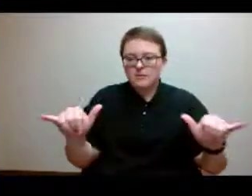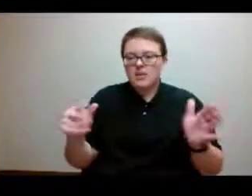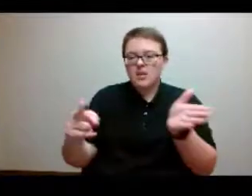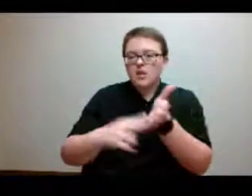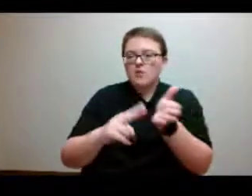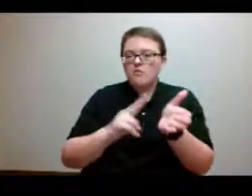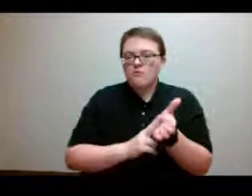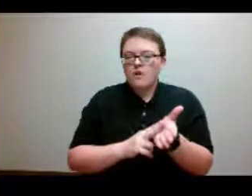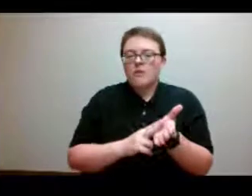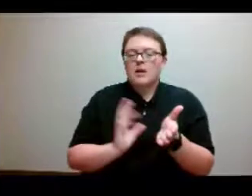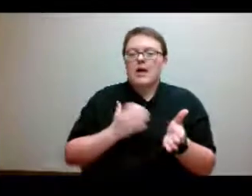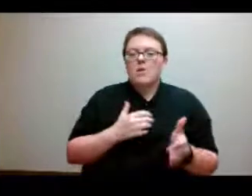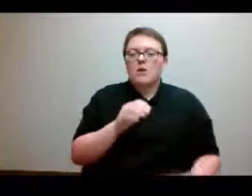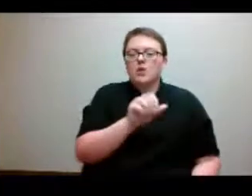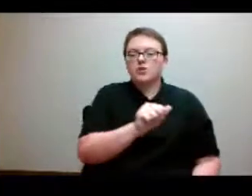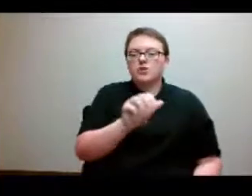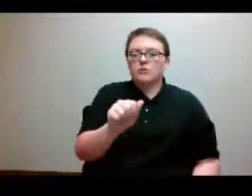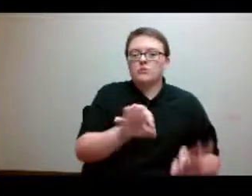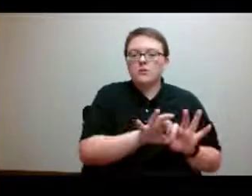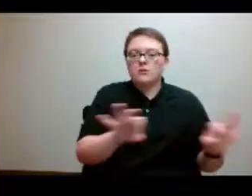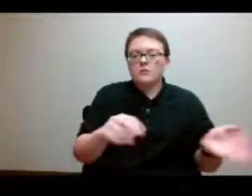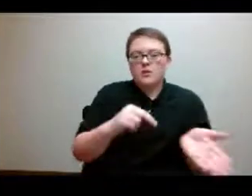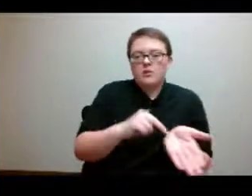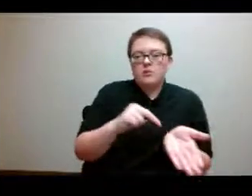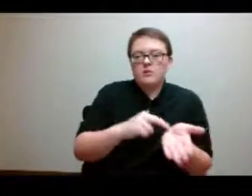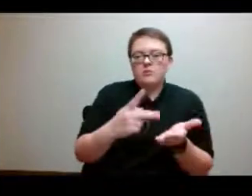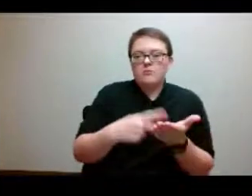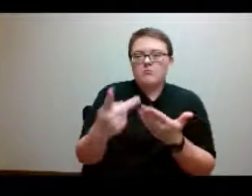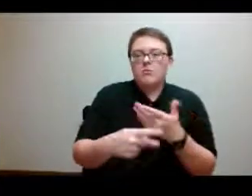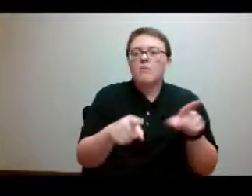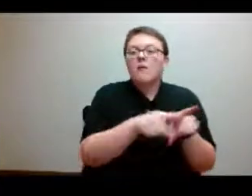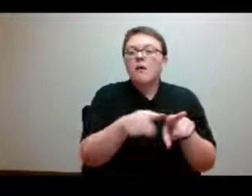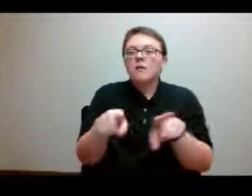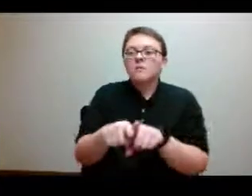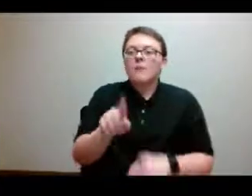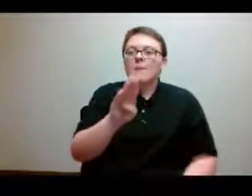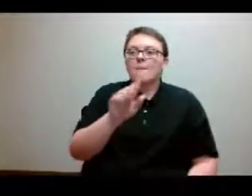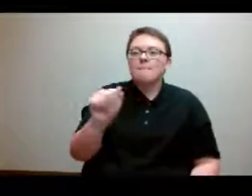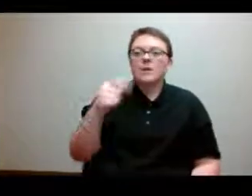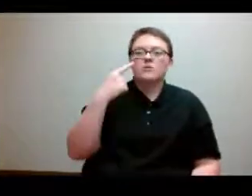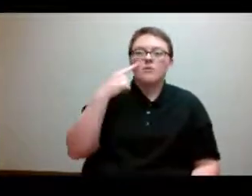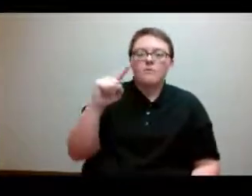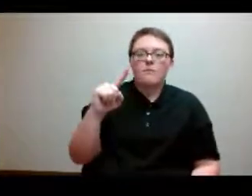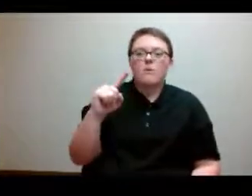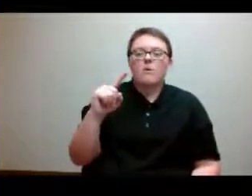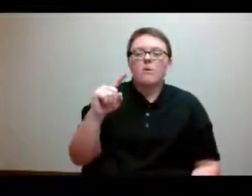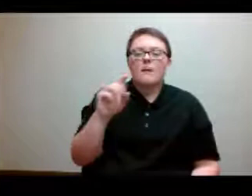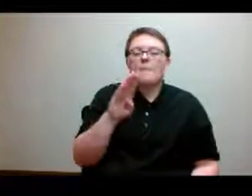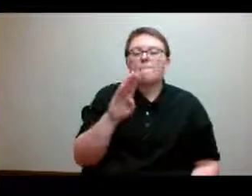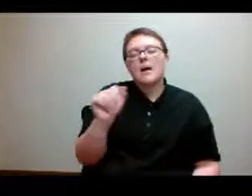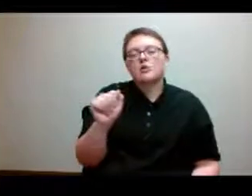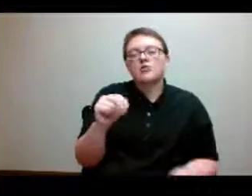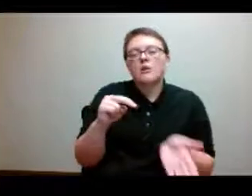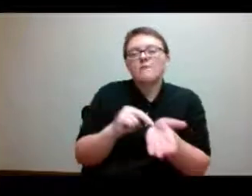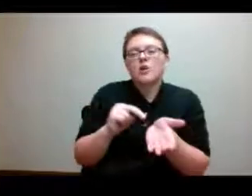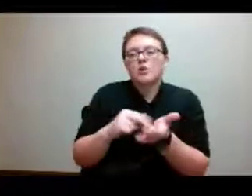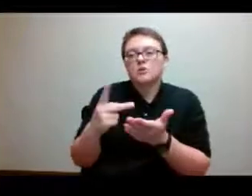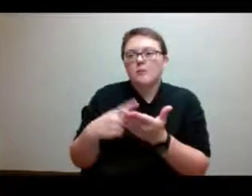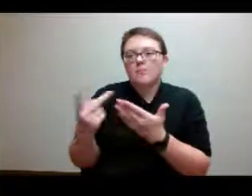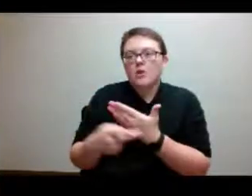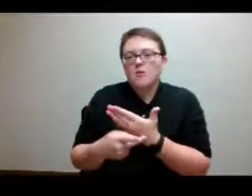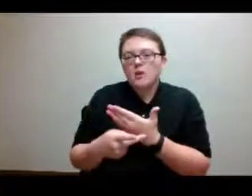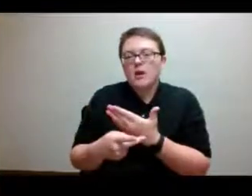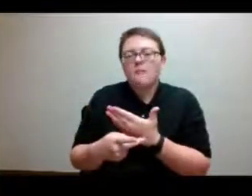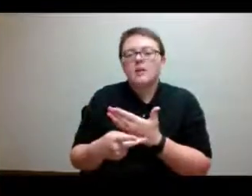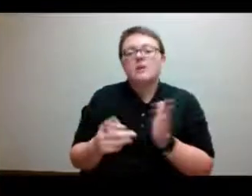associate degree nursing program and then also a Bachelor of Science degree, a Bachelor of Nursing program, so that in